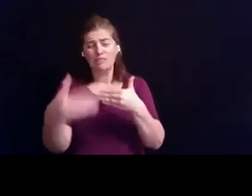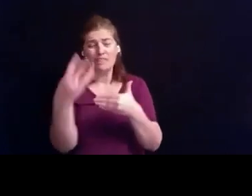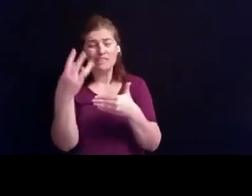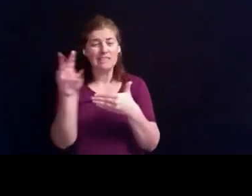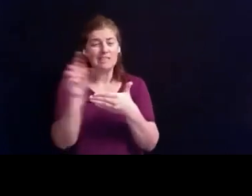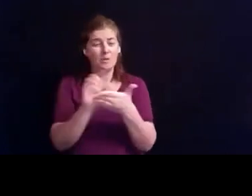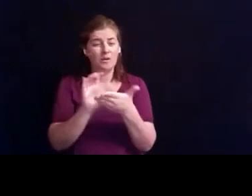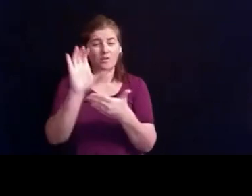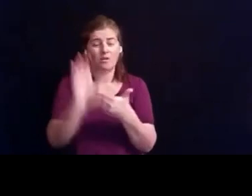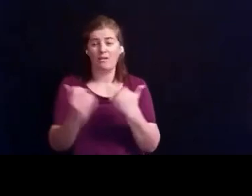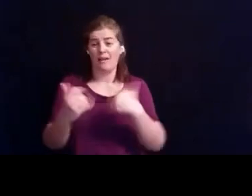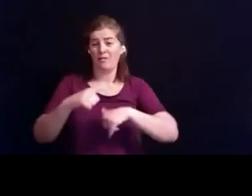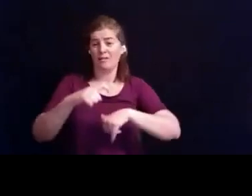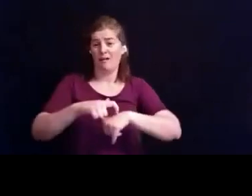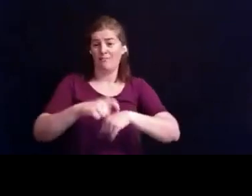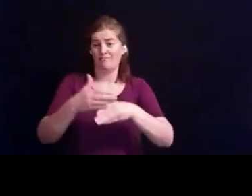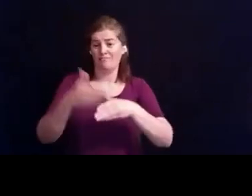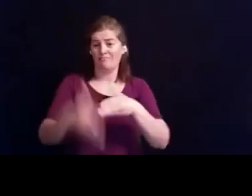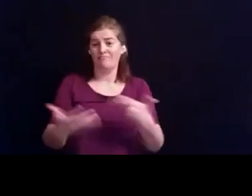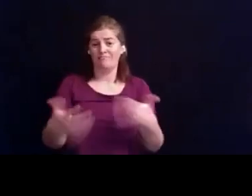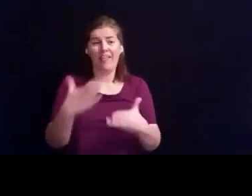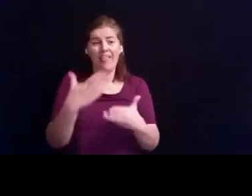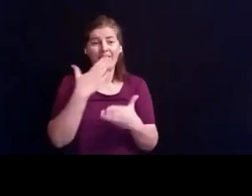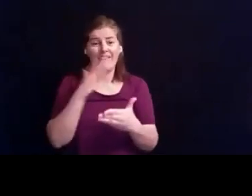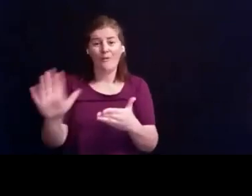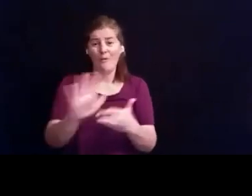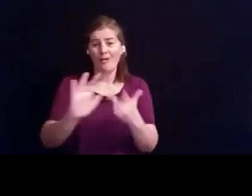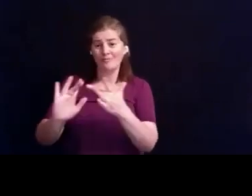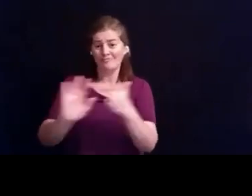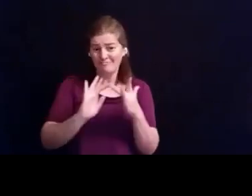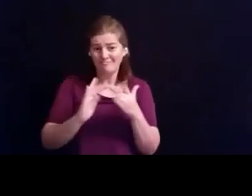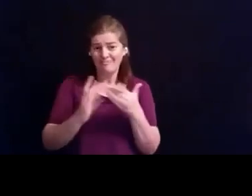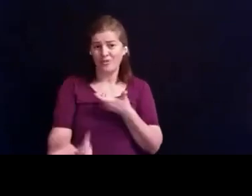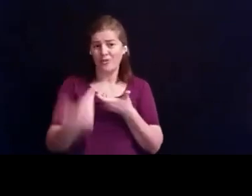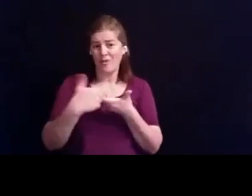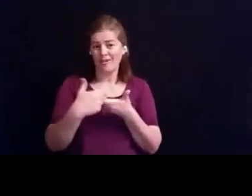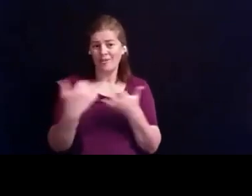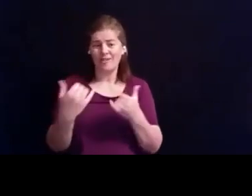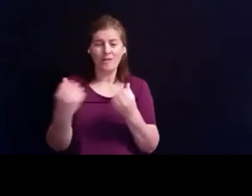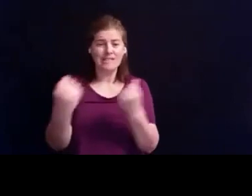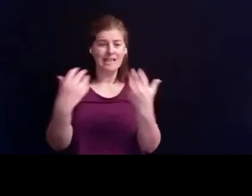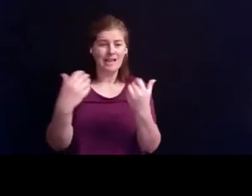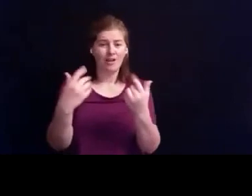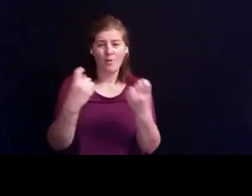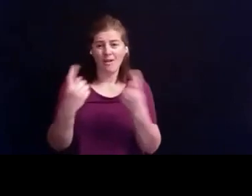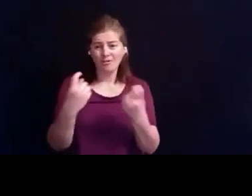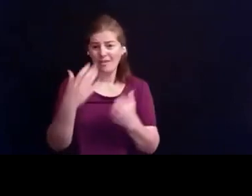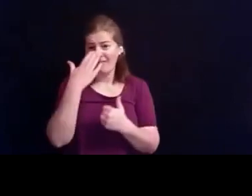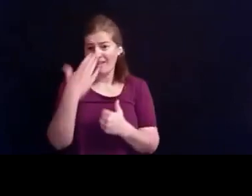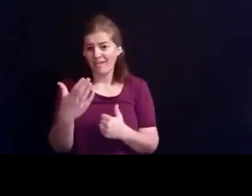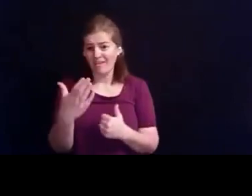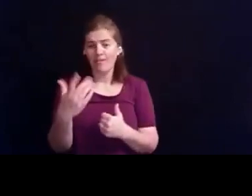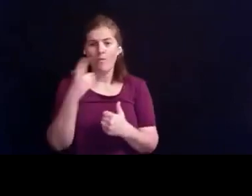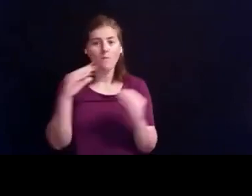at time, and we would like to thank everyone on the network for attending today's session, for sending us your questions. for